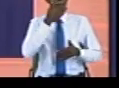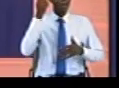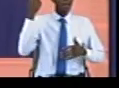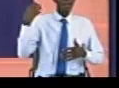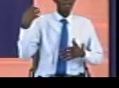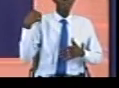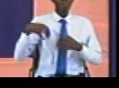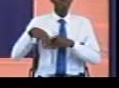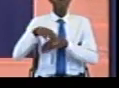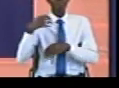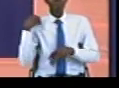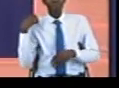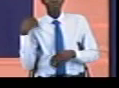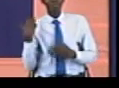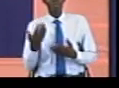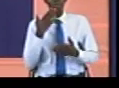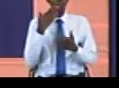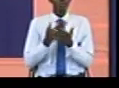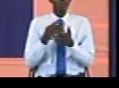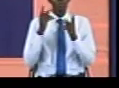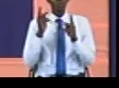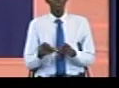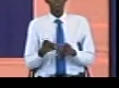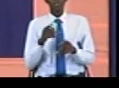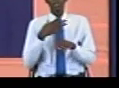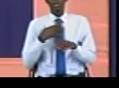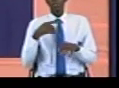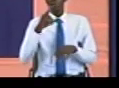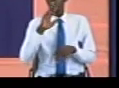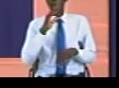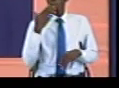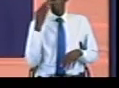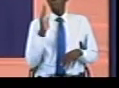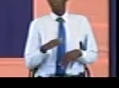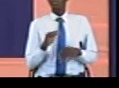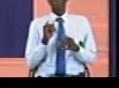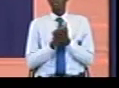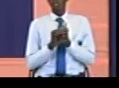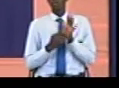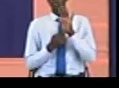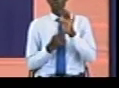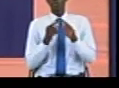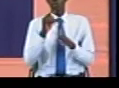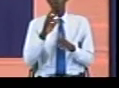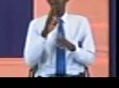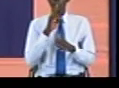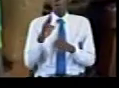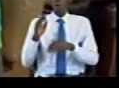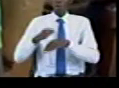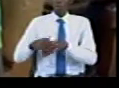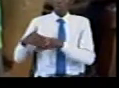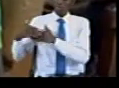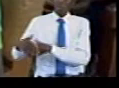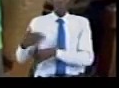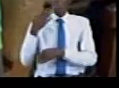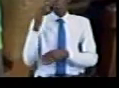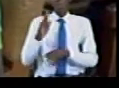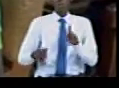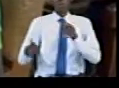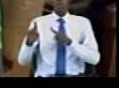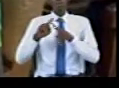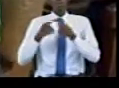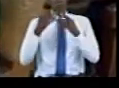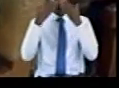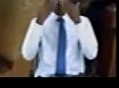love you, and yet they're evil, then you can tell you're on their side. And thank God I'm not on their side. Look at